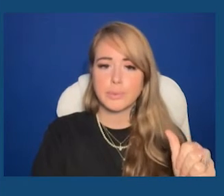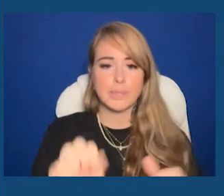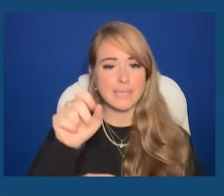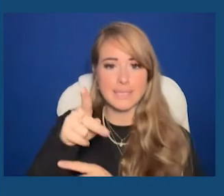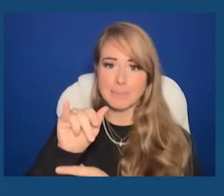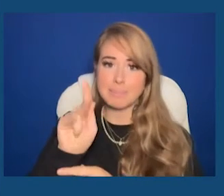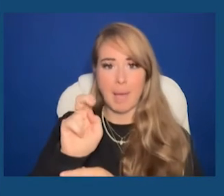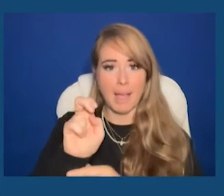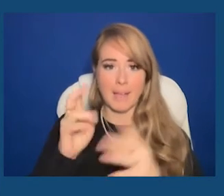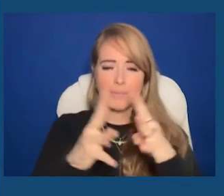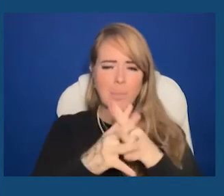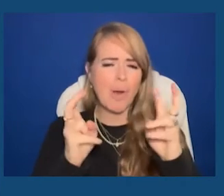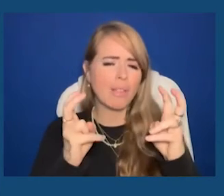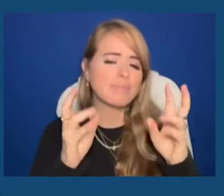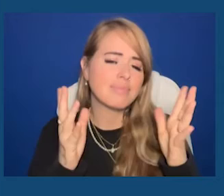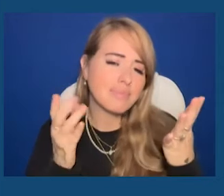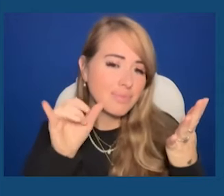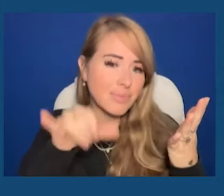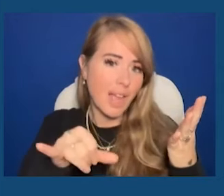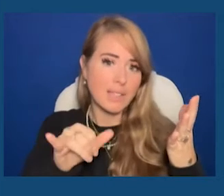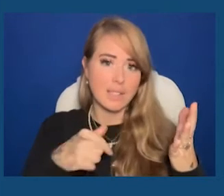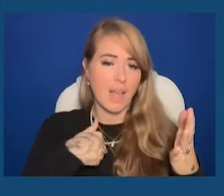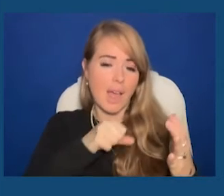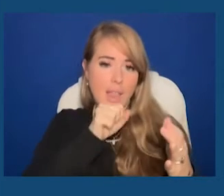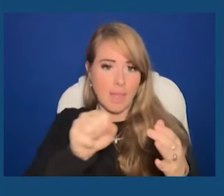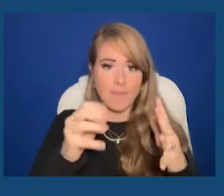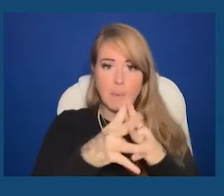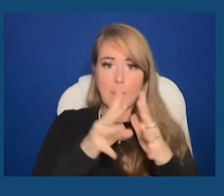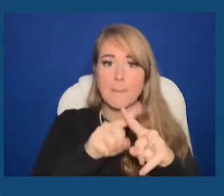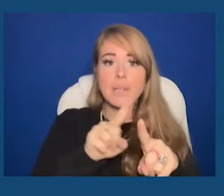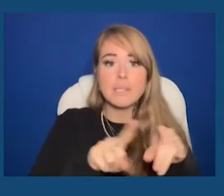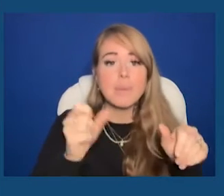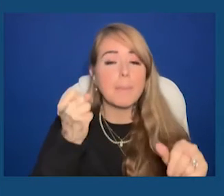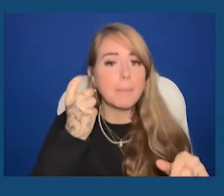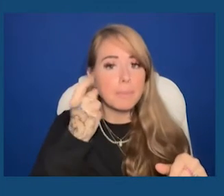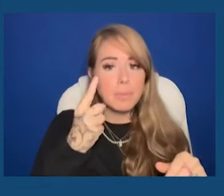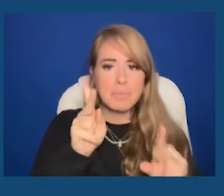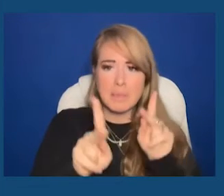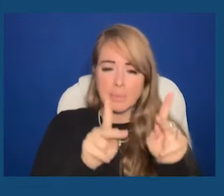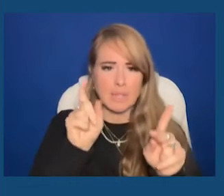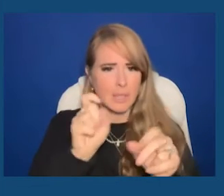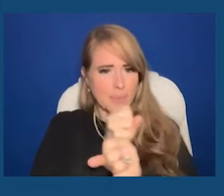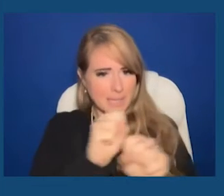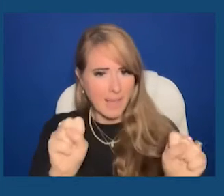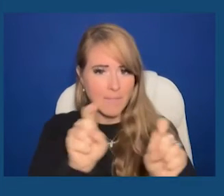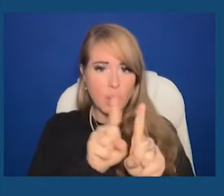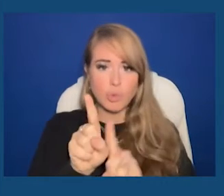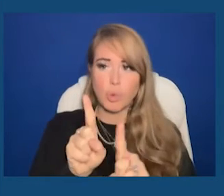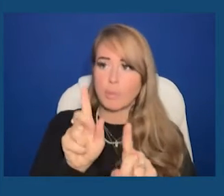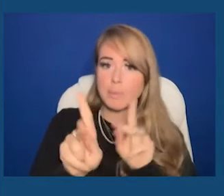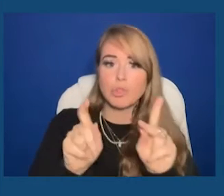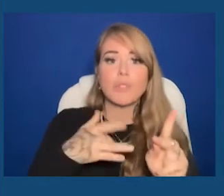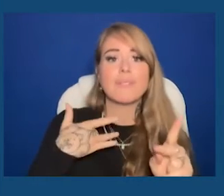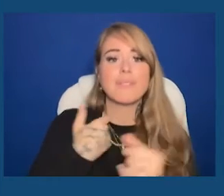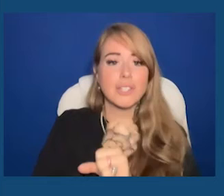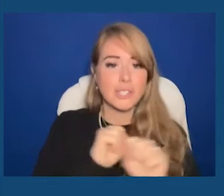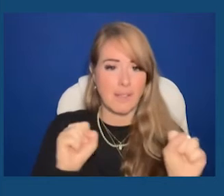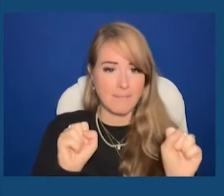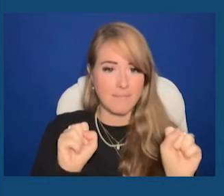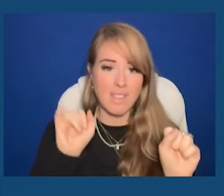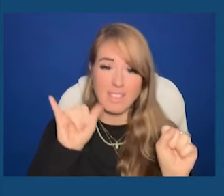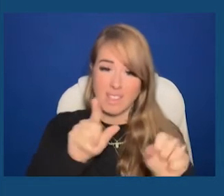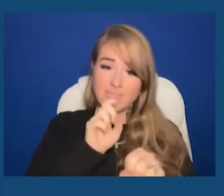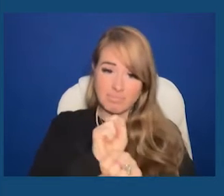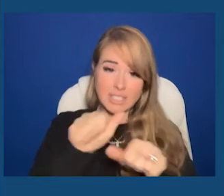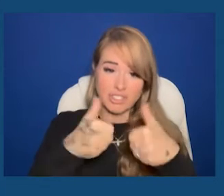York. But people not only need to be safer, they need to feel safer. And that is the challenge right